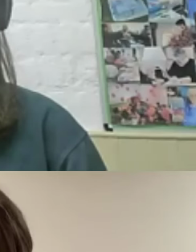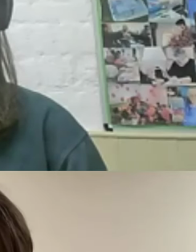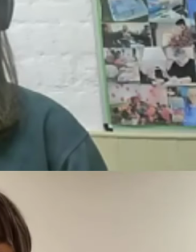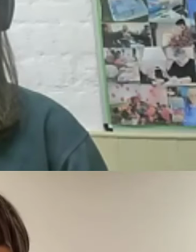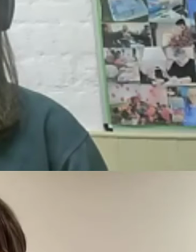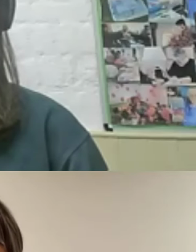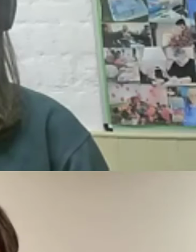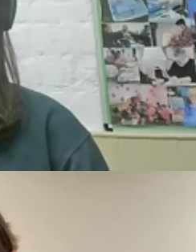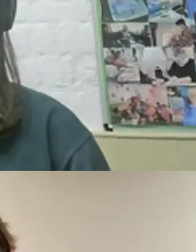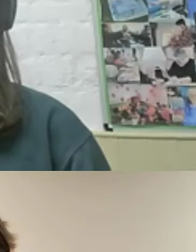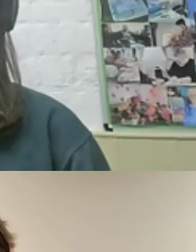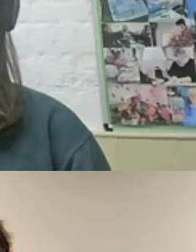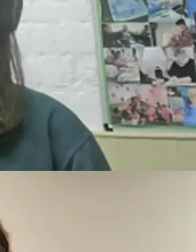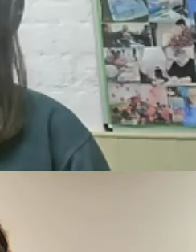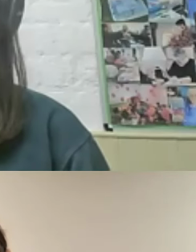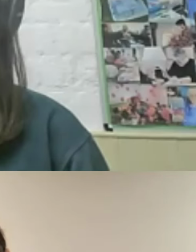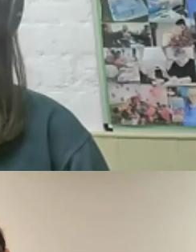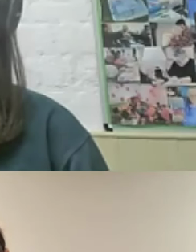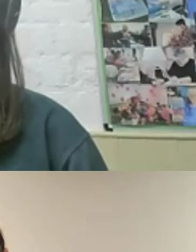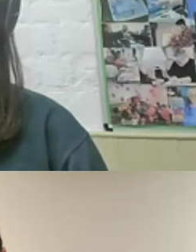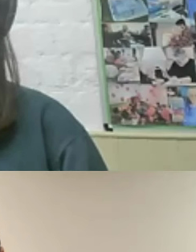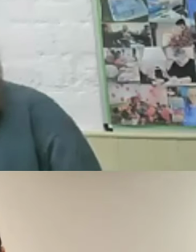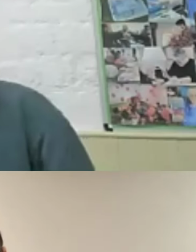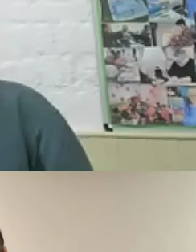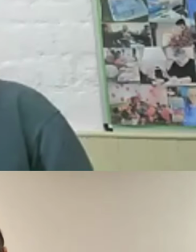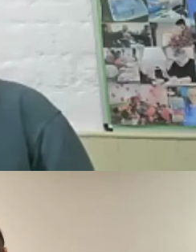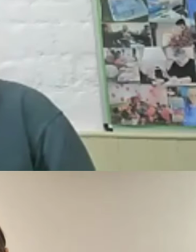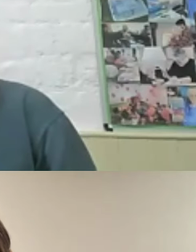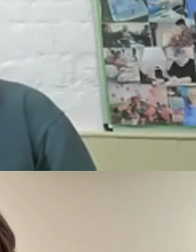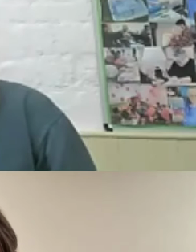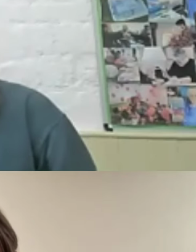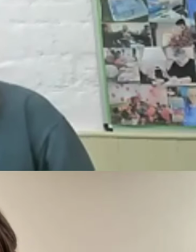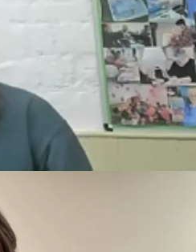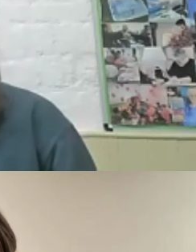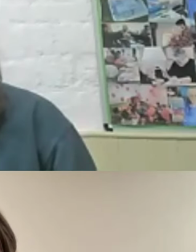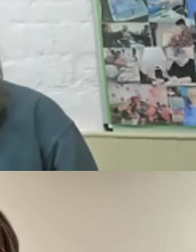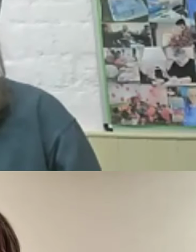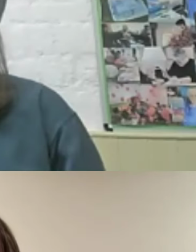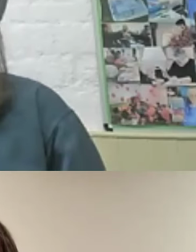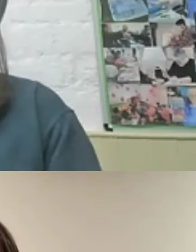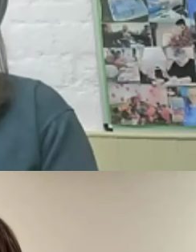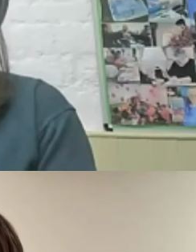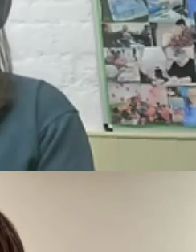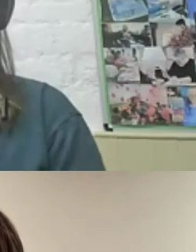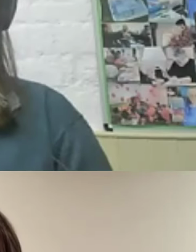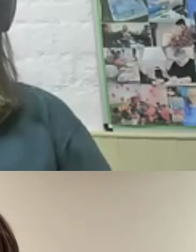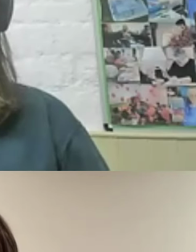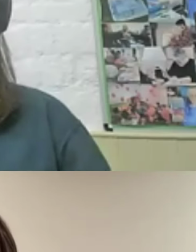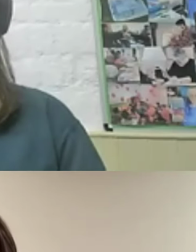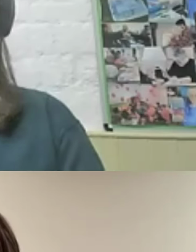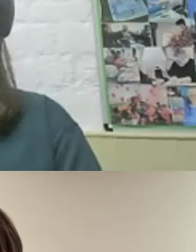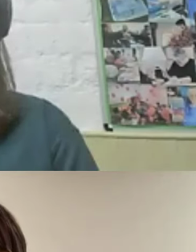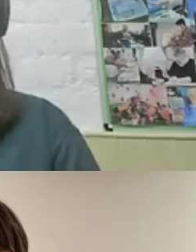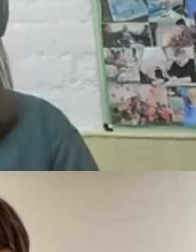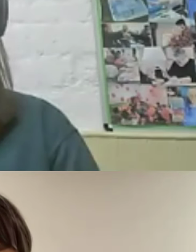We do open recruitment for projects like that, and especially the homemade circus was an open call for people who had interest in